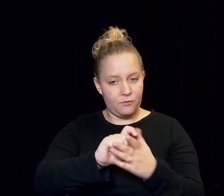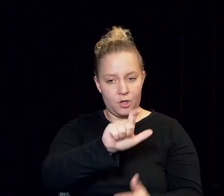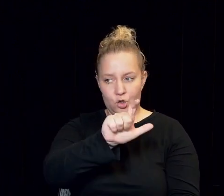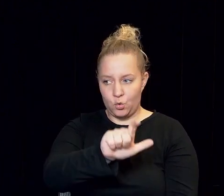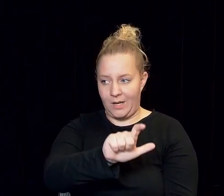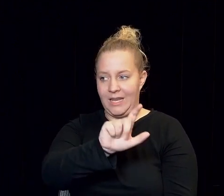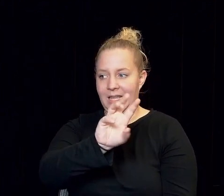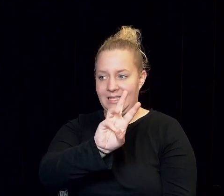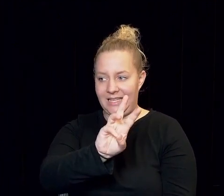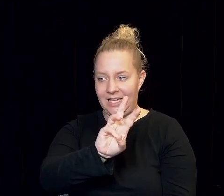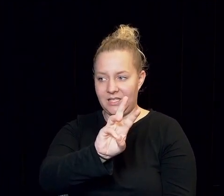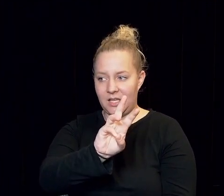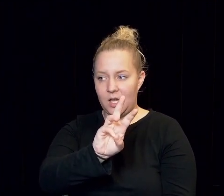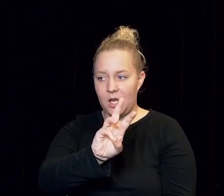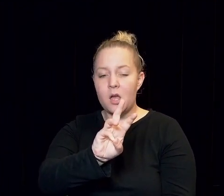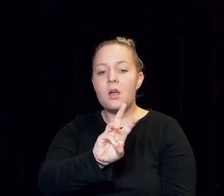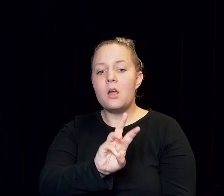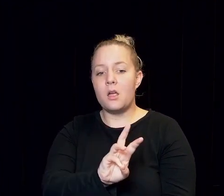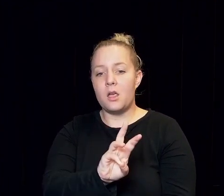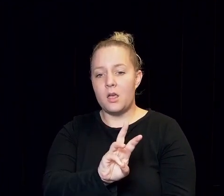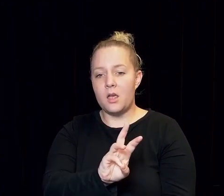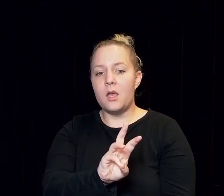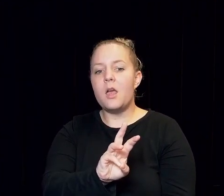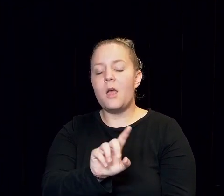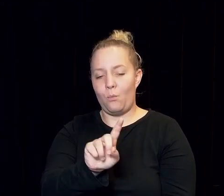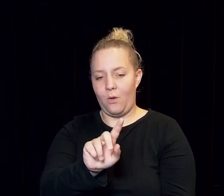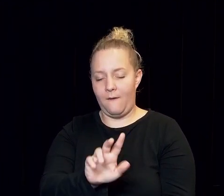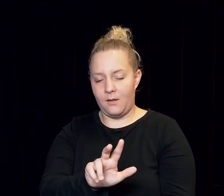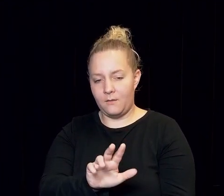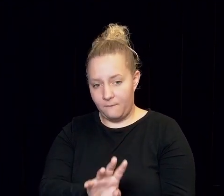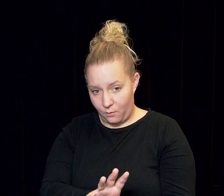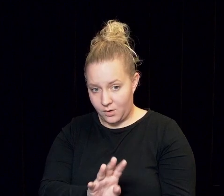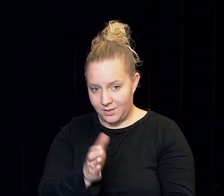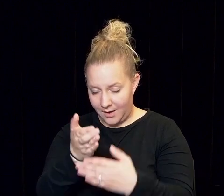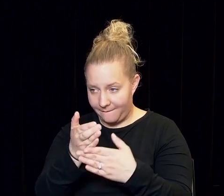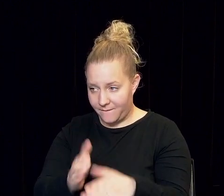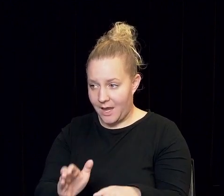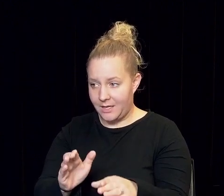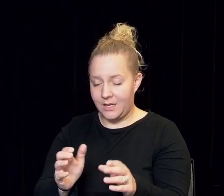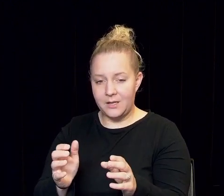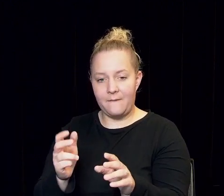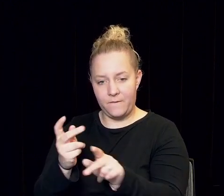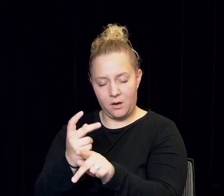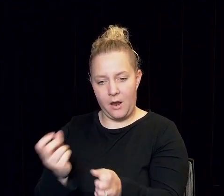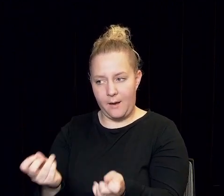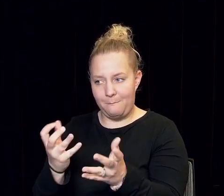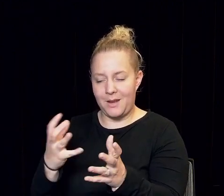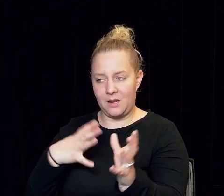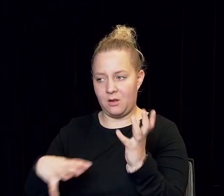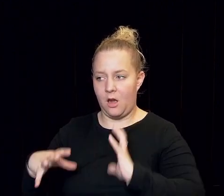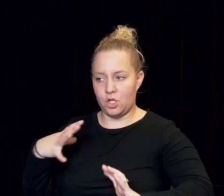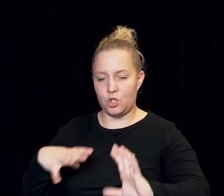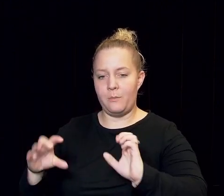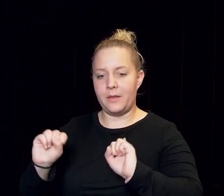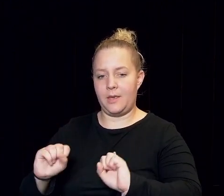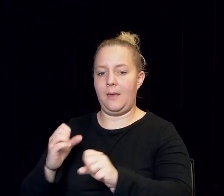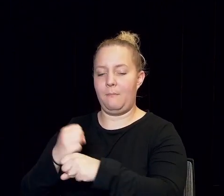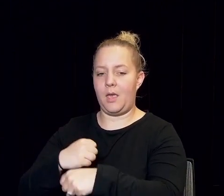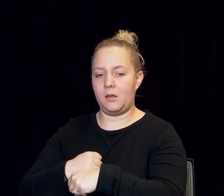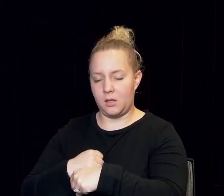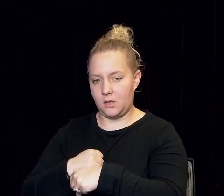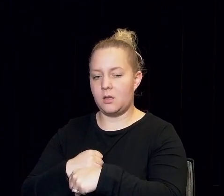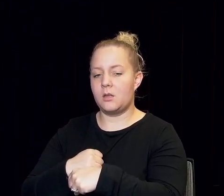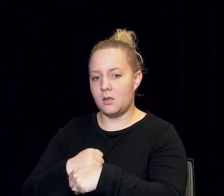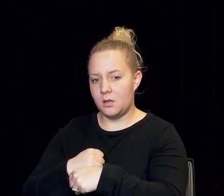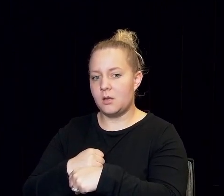1/4. And I'm divide it up to figure out how many costumes I can make. 4 3/4,